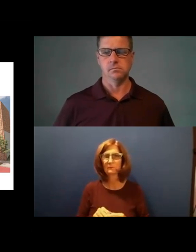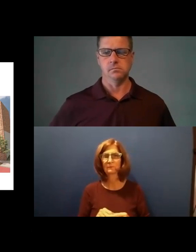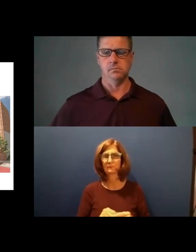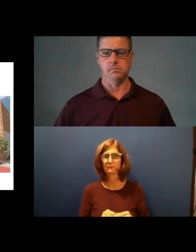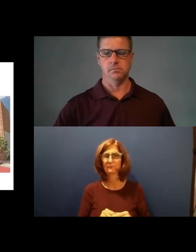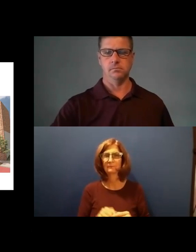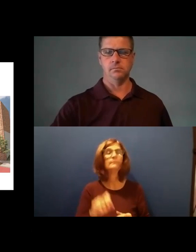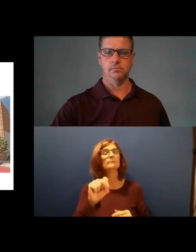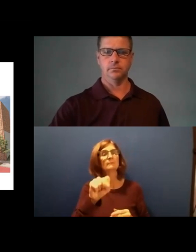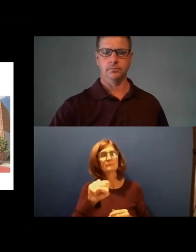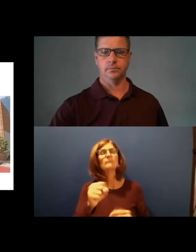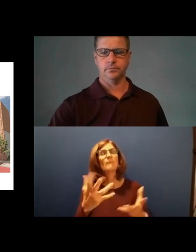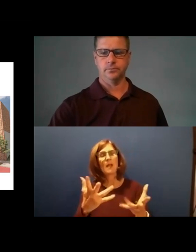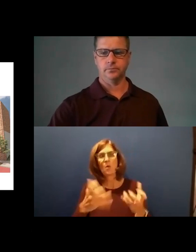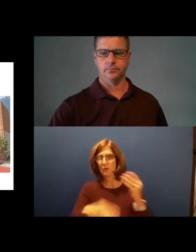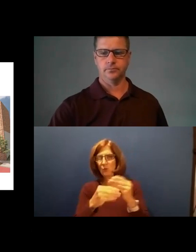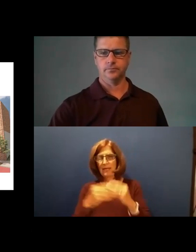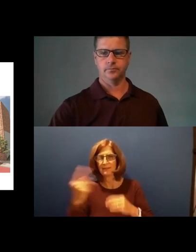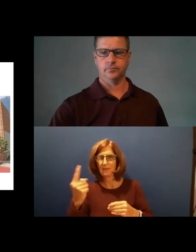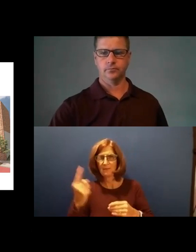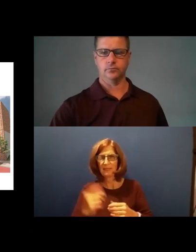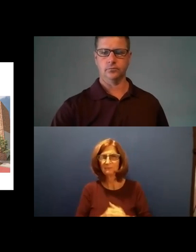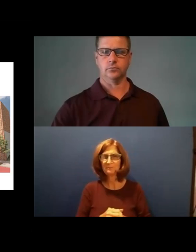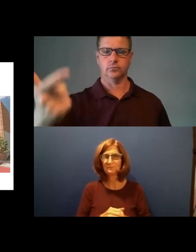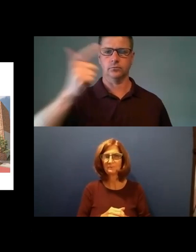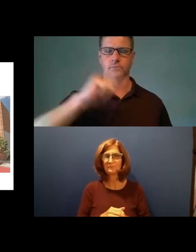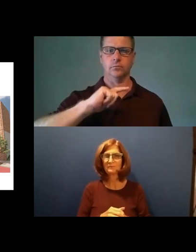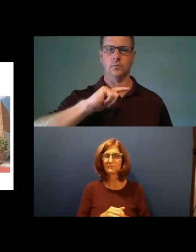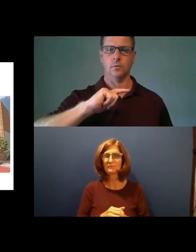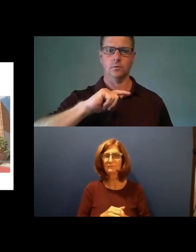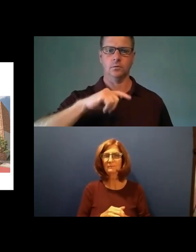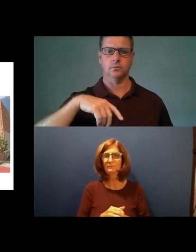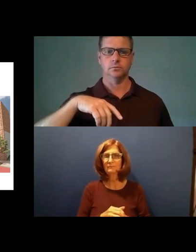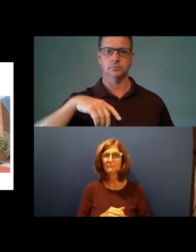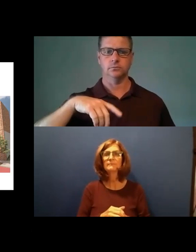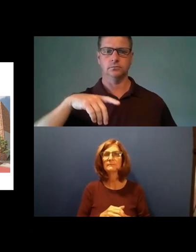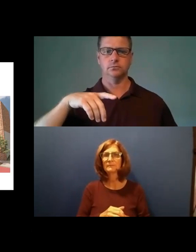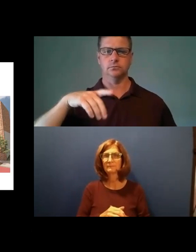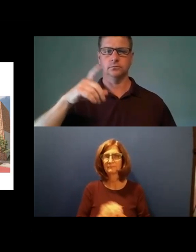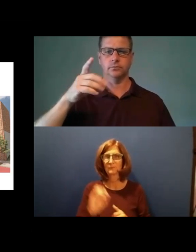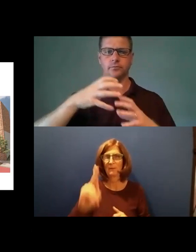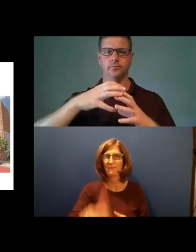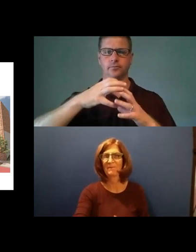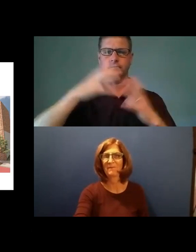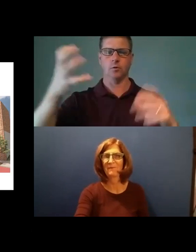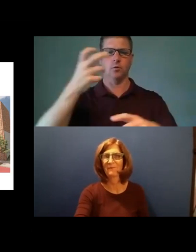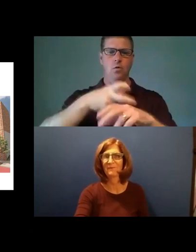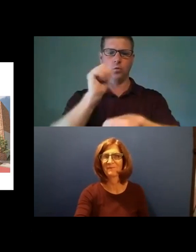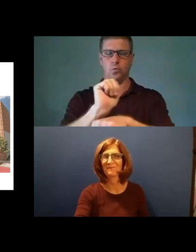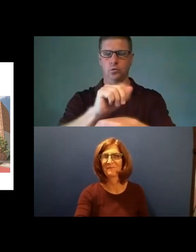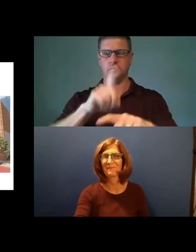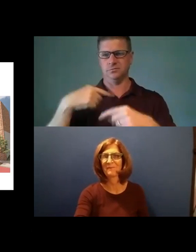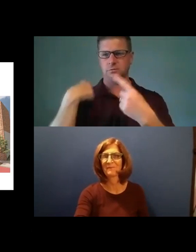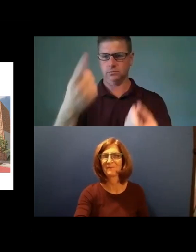wanted to add to that. It has been a lot of hard work to get to this